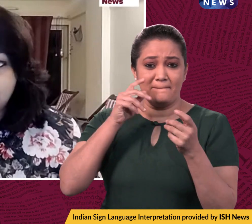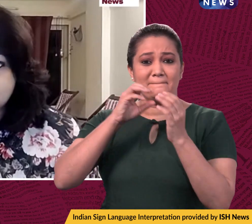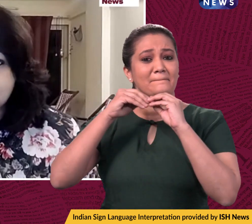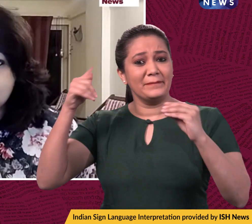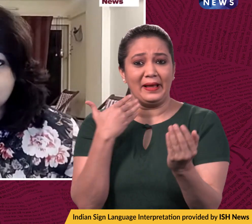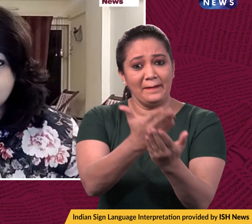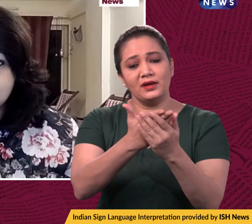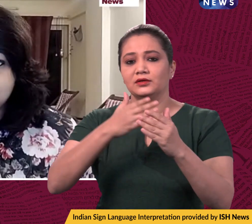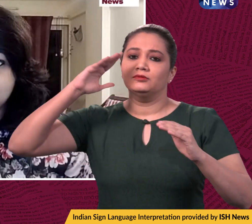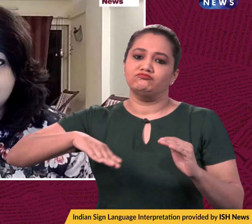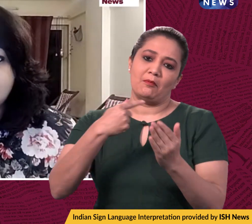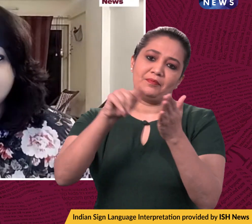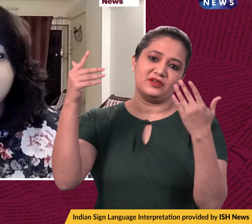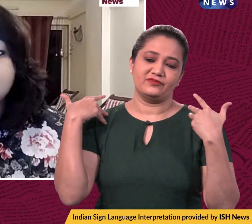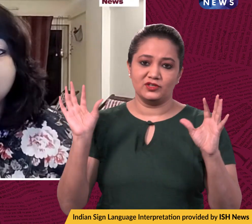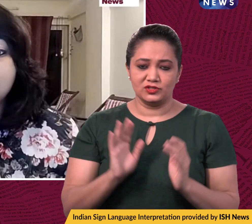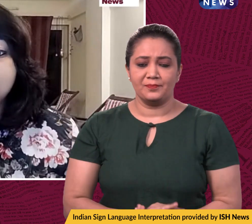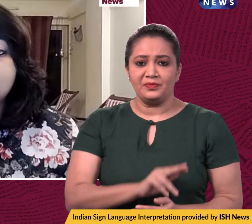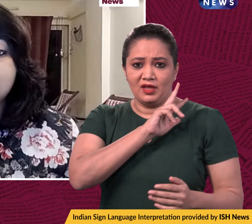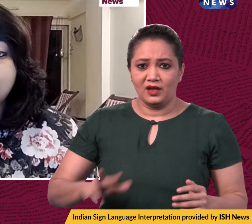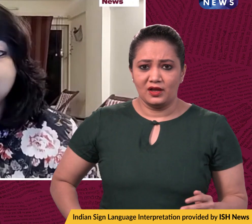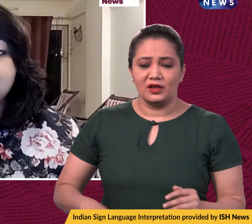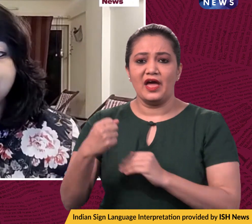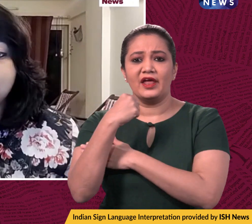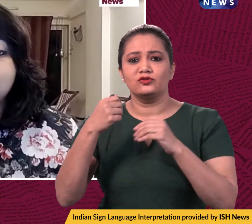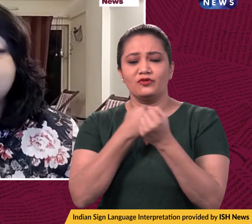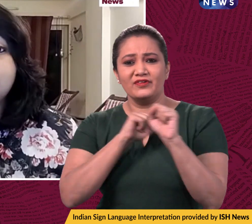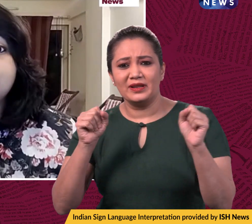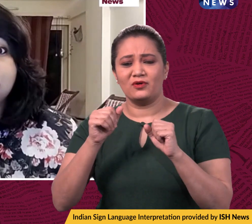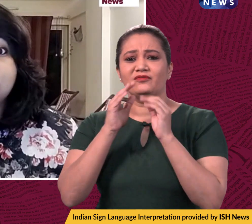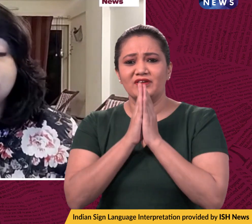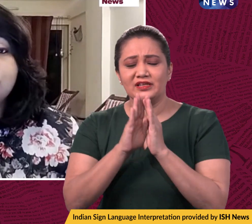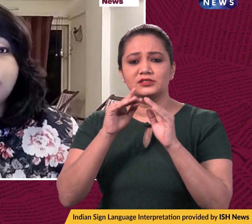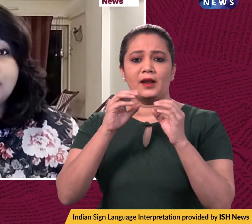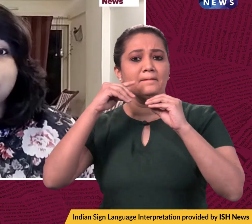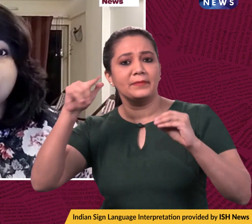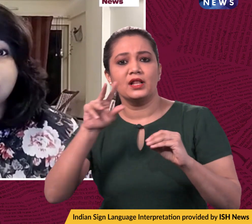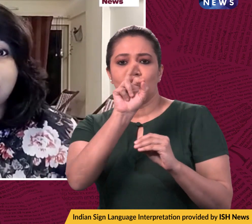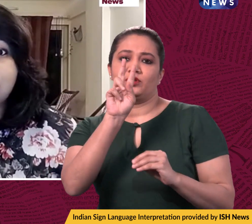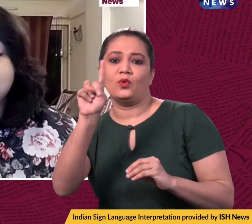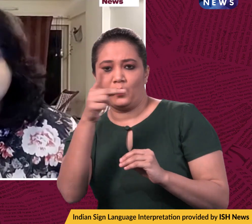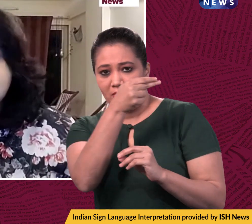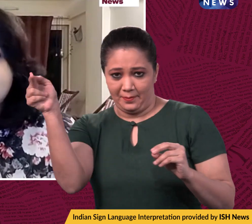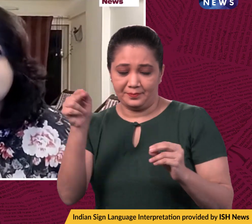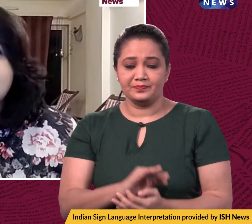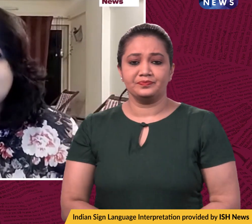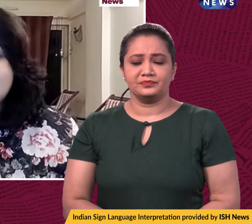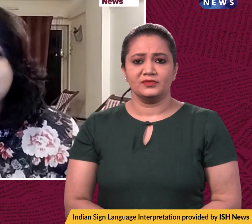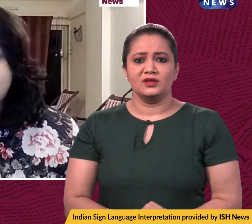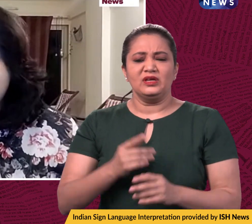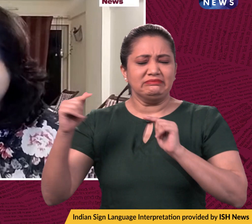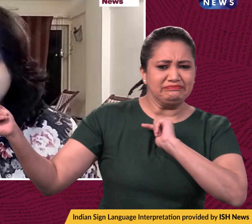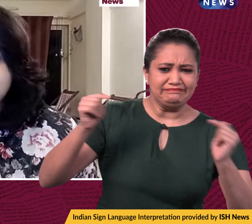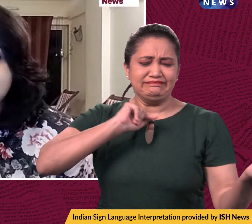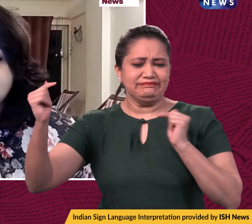was passed in the assembly today. It's called the Karnataka Right to Freedom of Religion Bill 2021, and it was passed amid